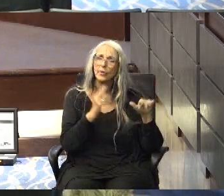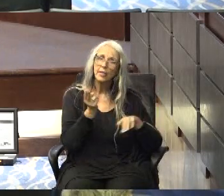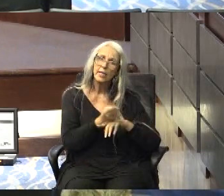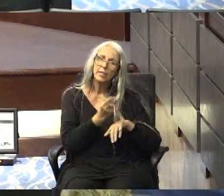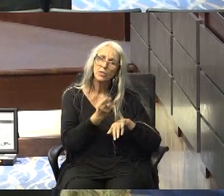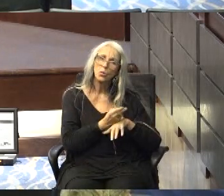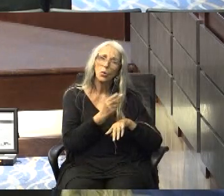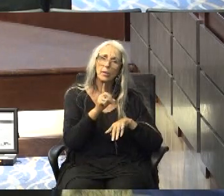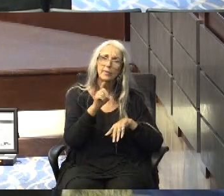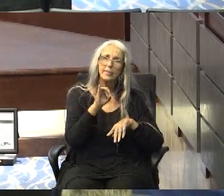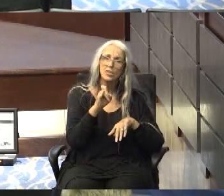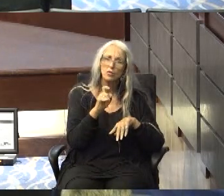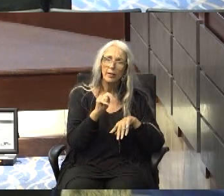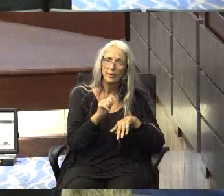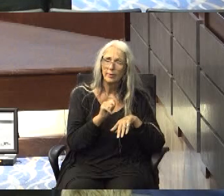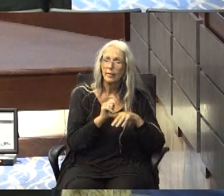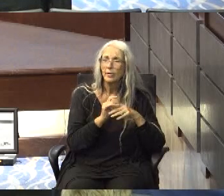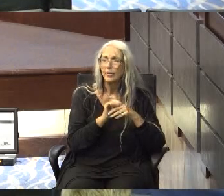river.